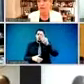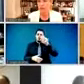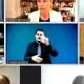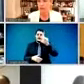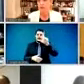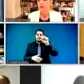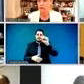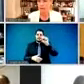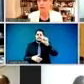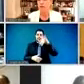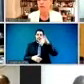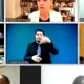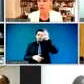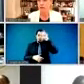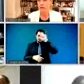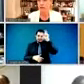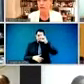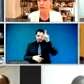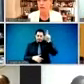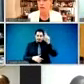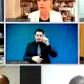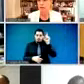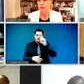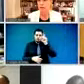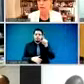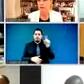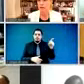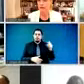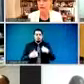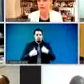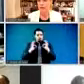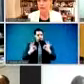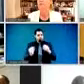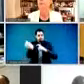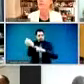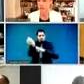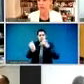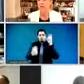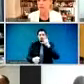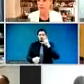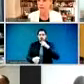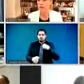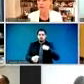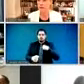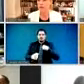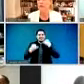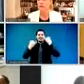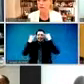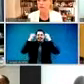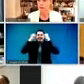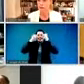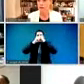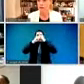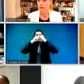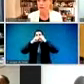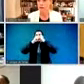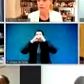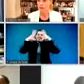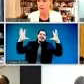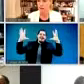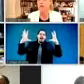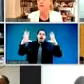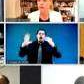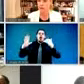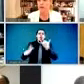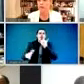in the whole world, that like women in, for example, Islam are now, for example, allowed to practice journalism or to